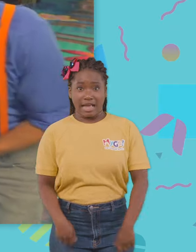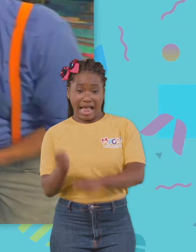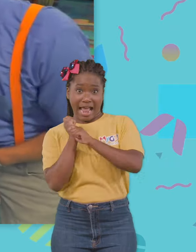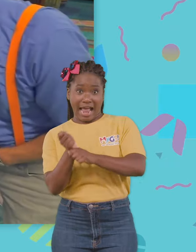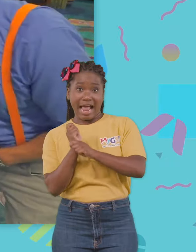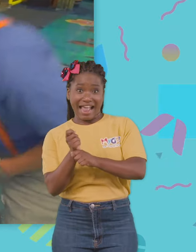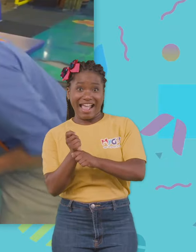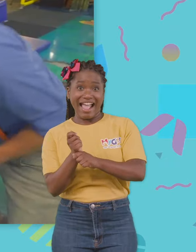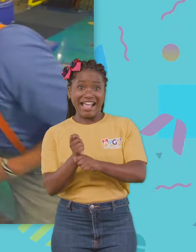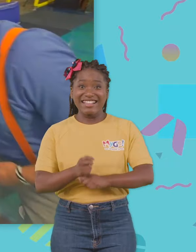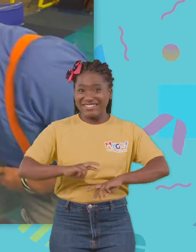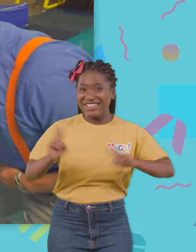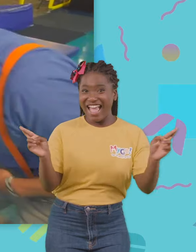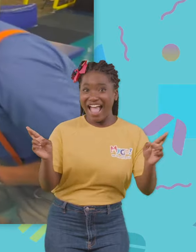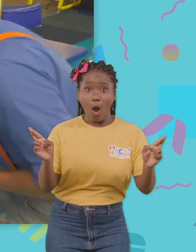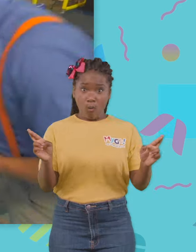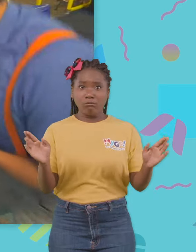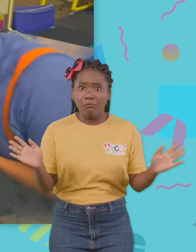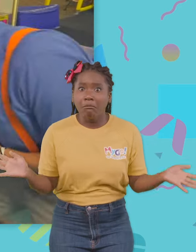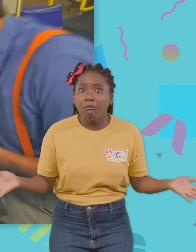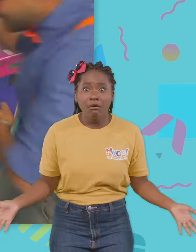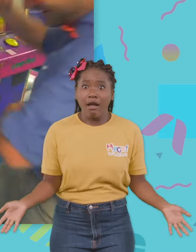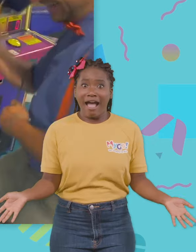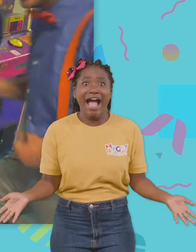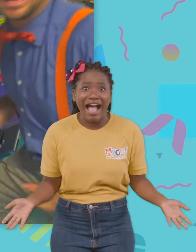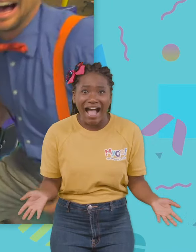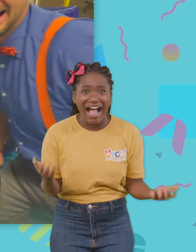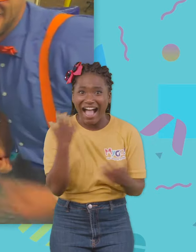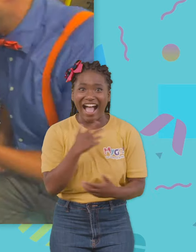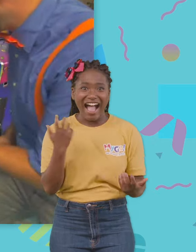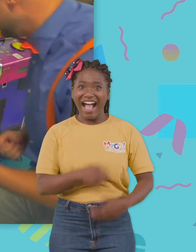Let's take the hammer. You. Get ready.